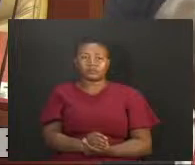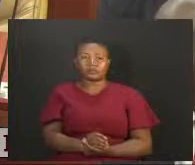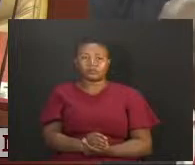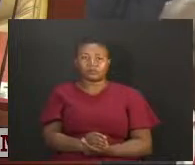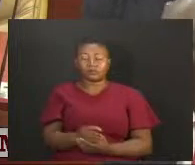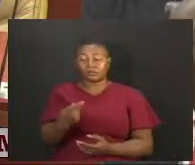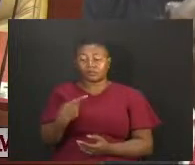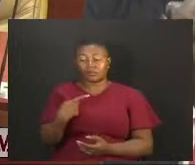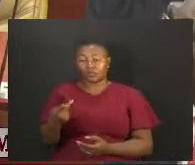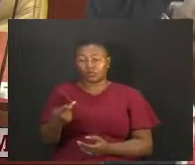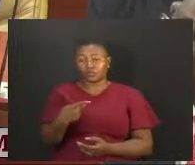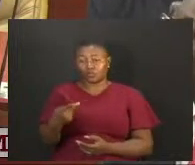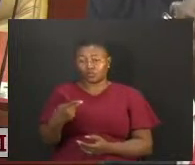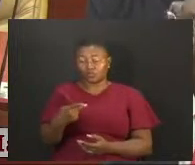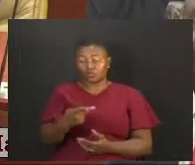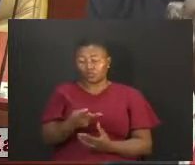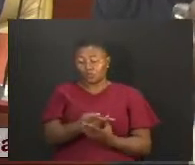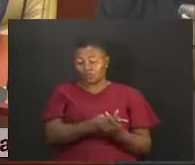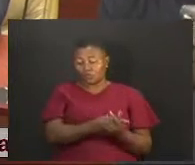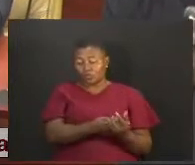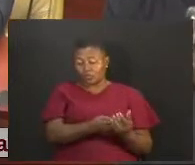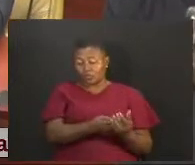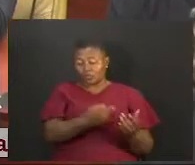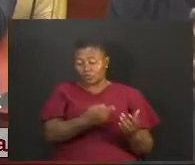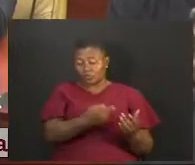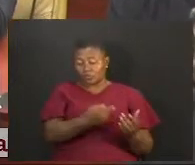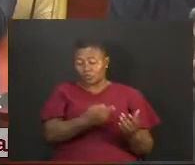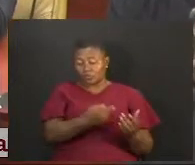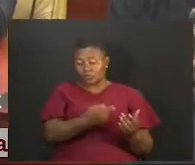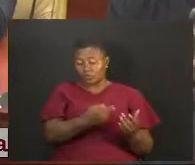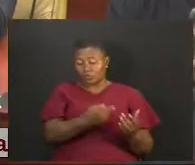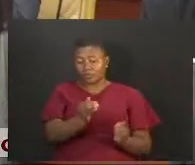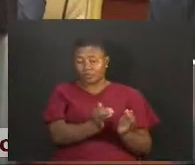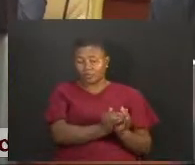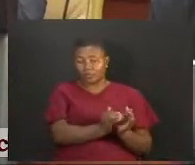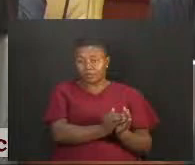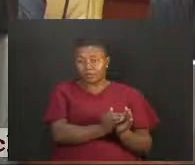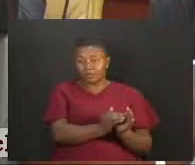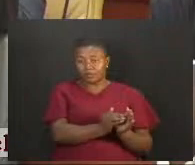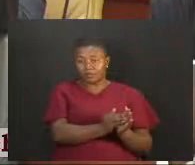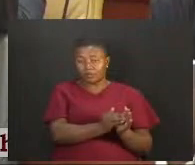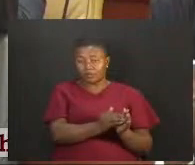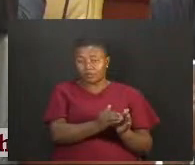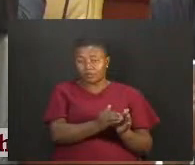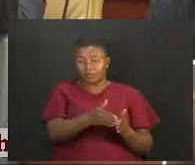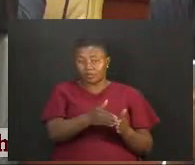I share something in common. We were both assemblymen.